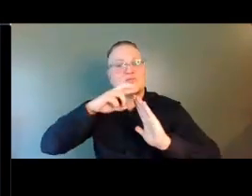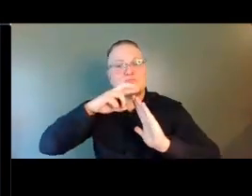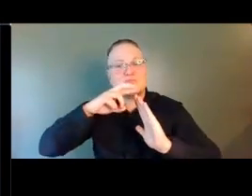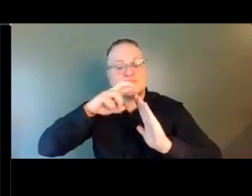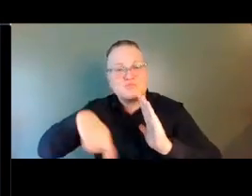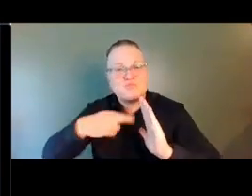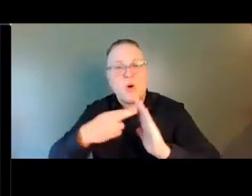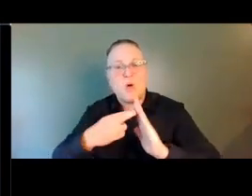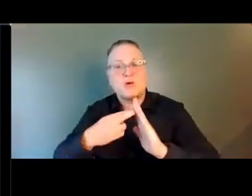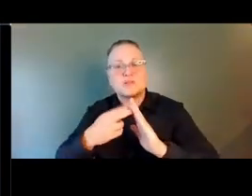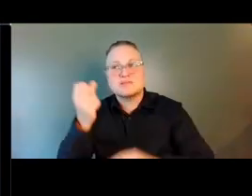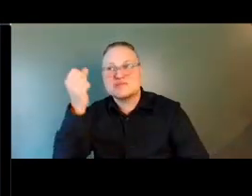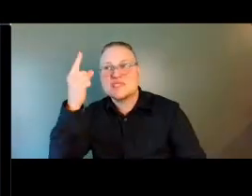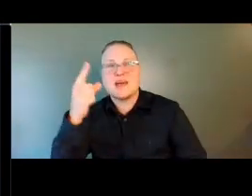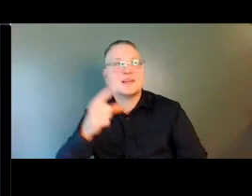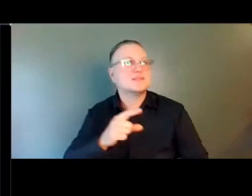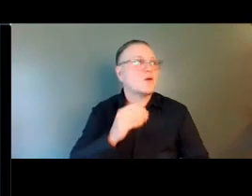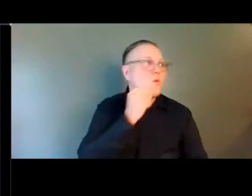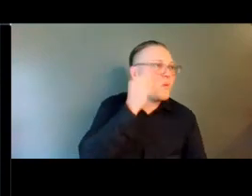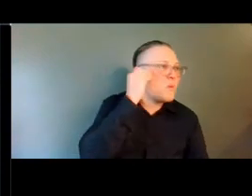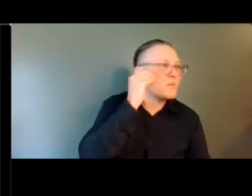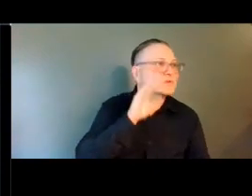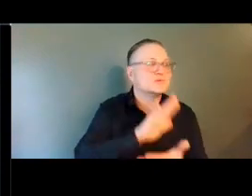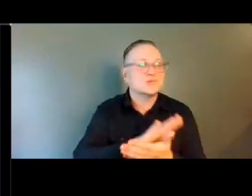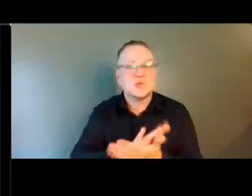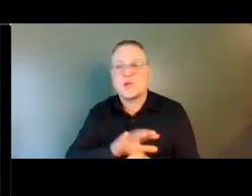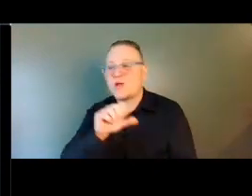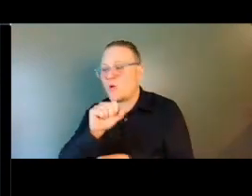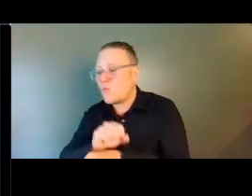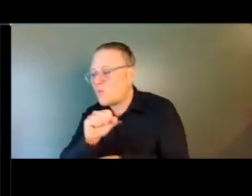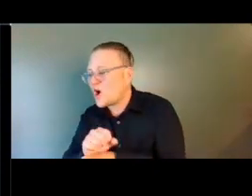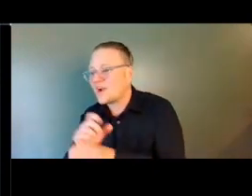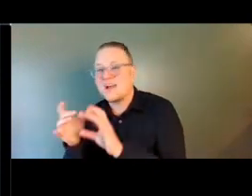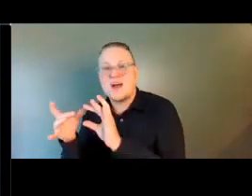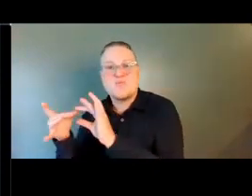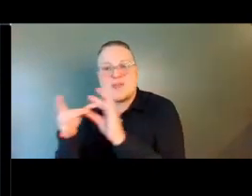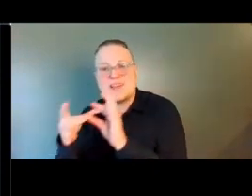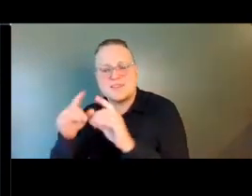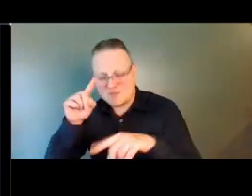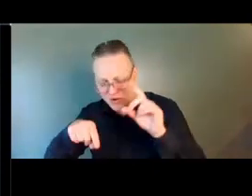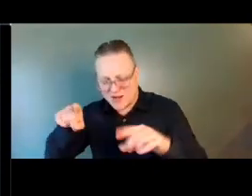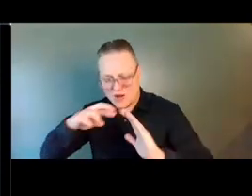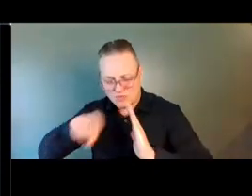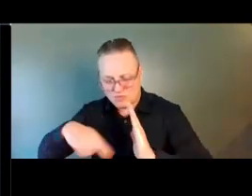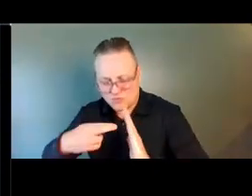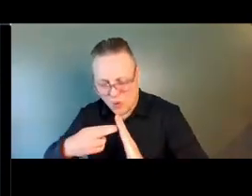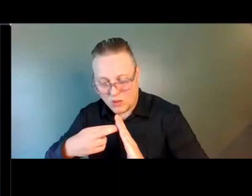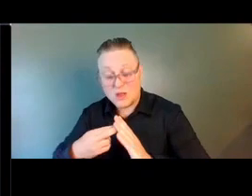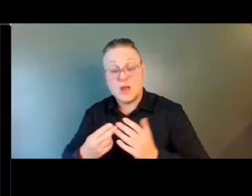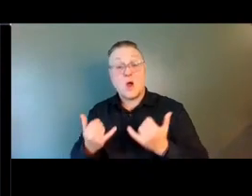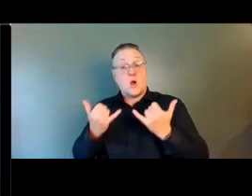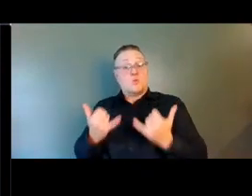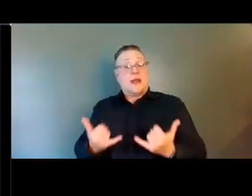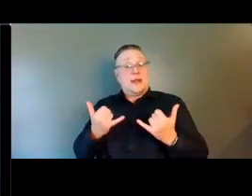school, in our workplaces, and in our relationships. My current advocacy is around normalizing conversations about disability at